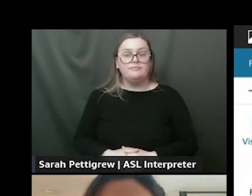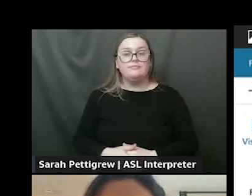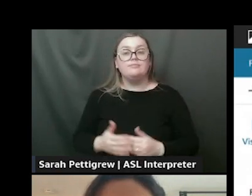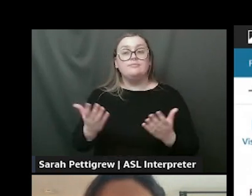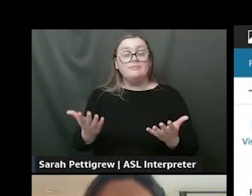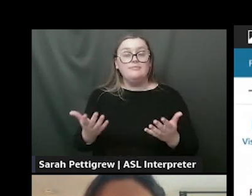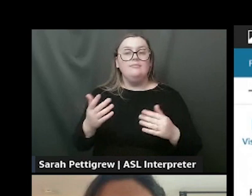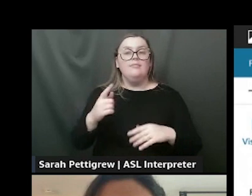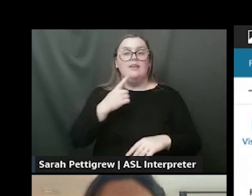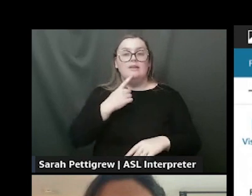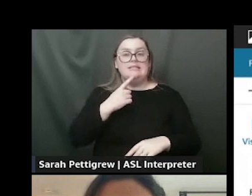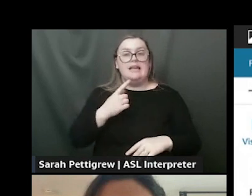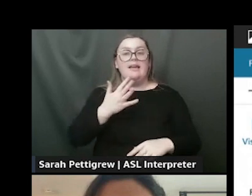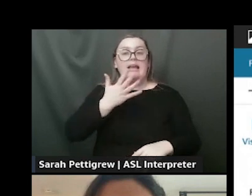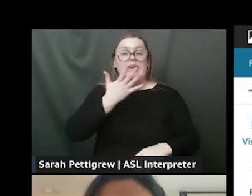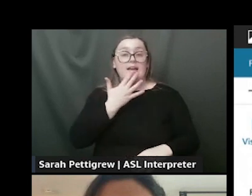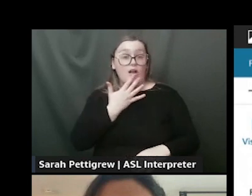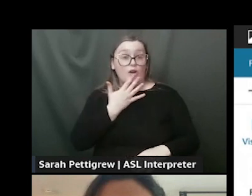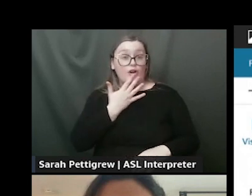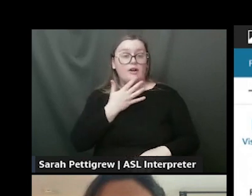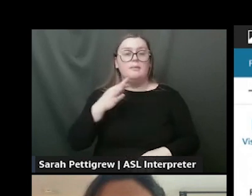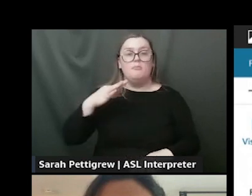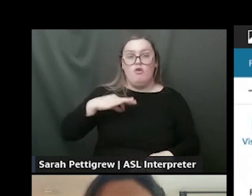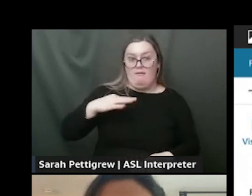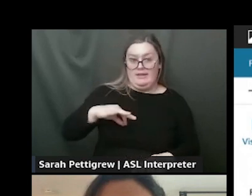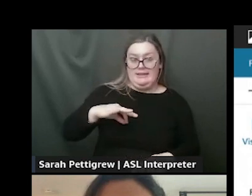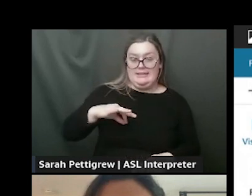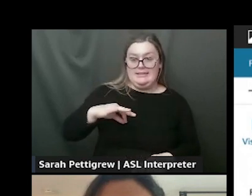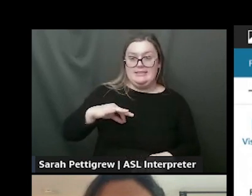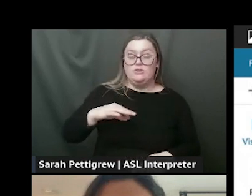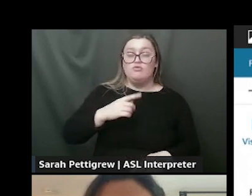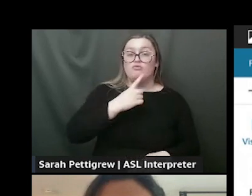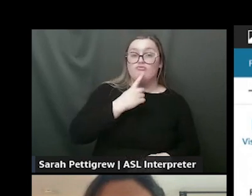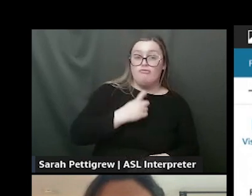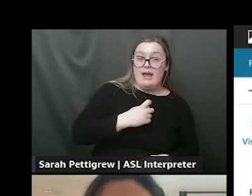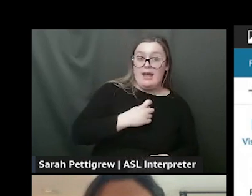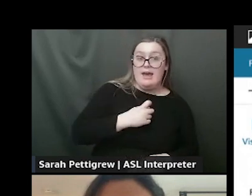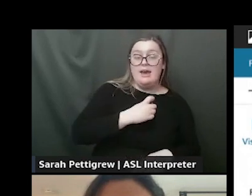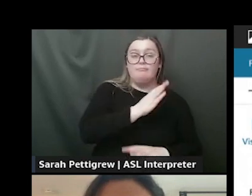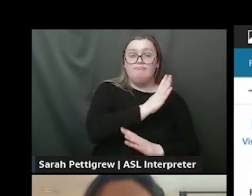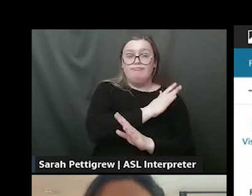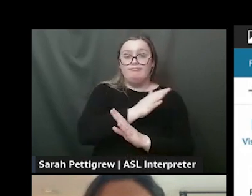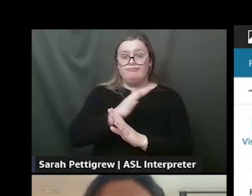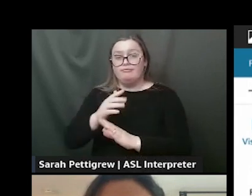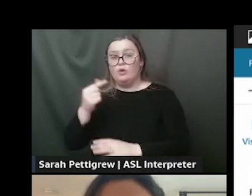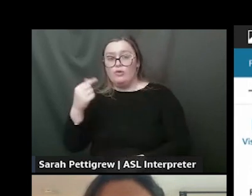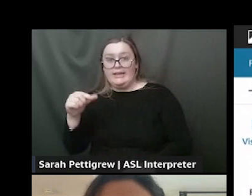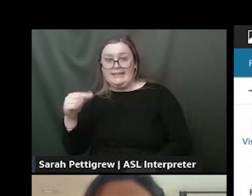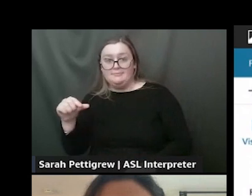color profit from red to green.